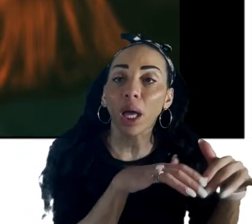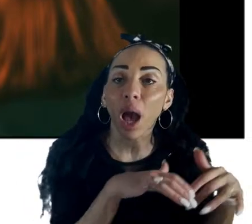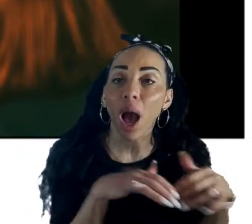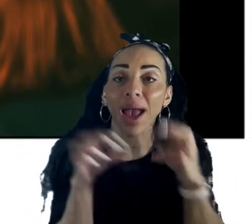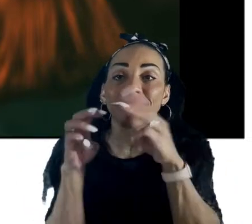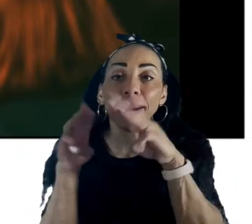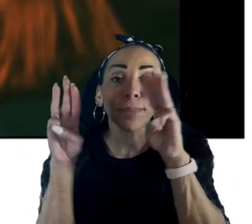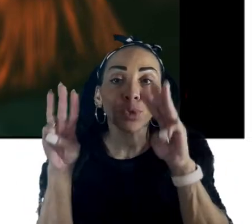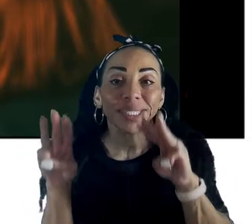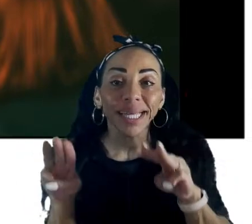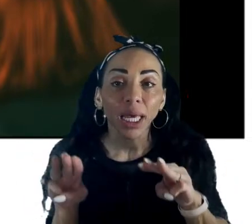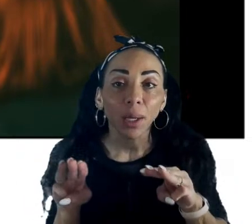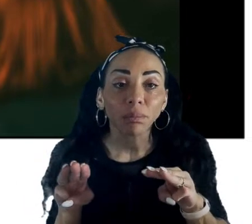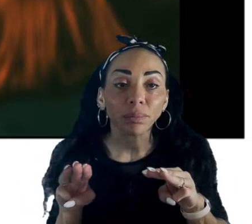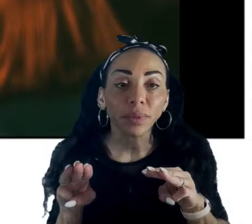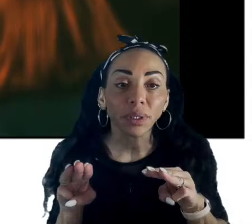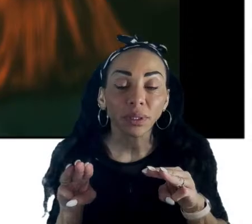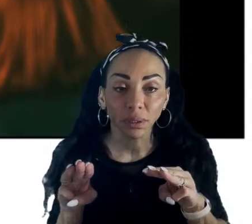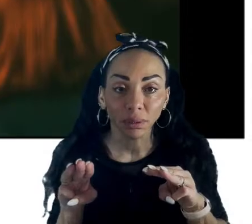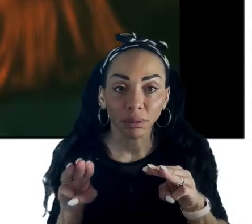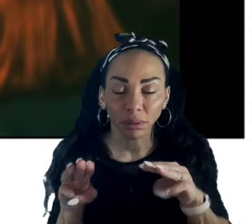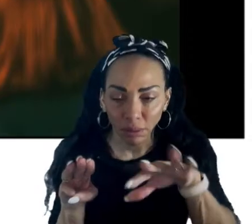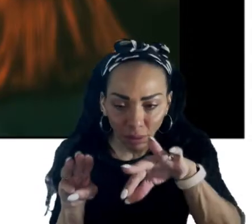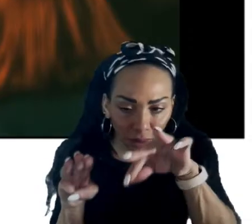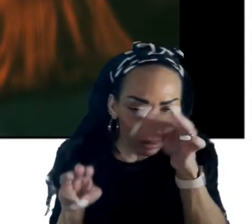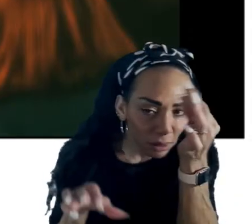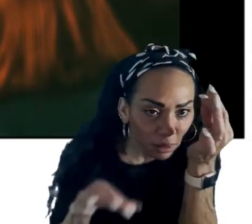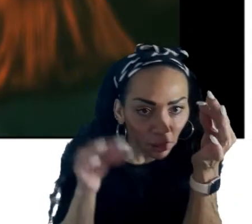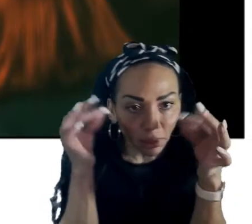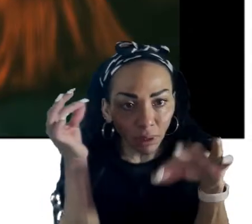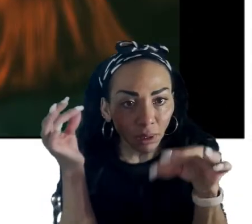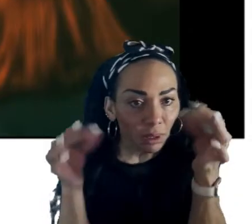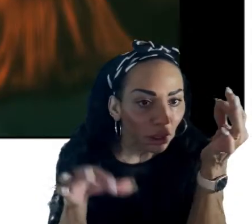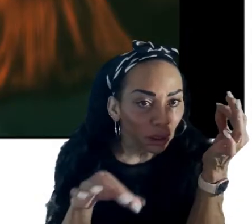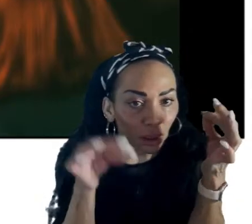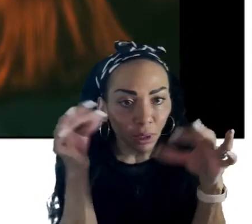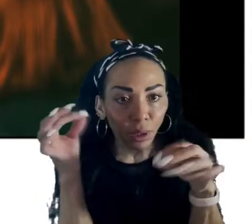uncover hidden queer stories.